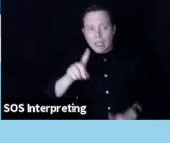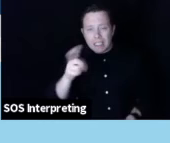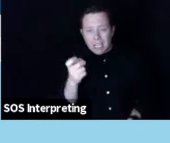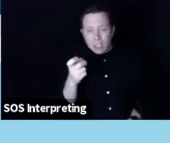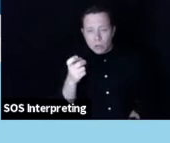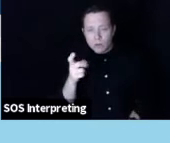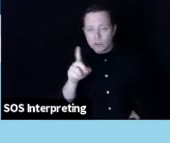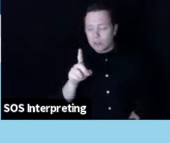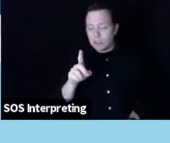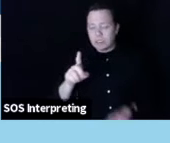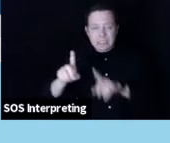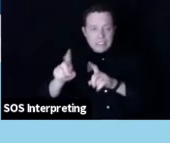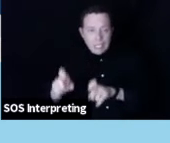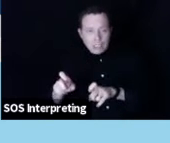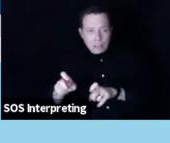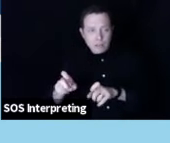mentioned.